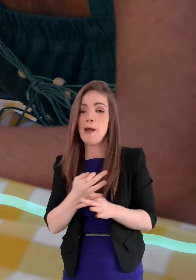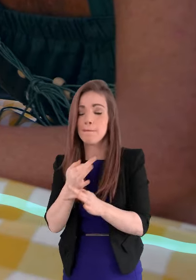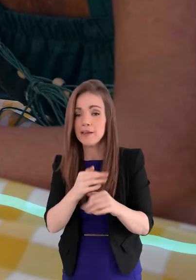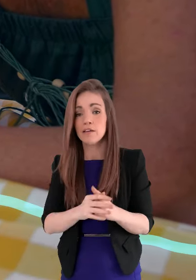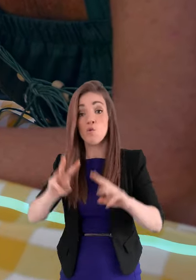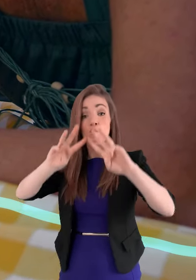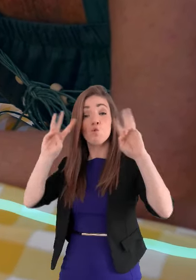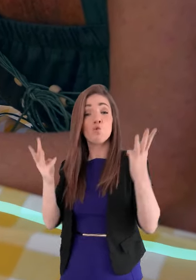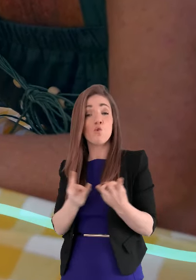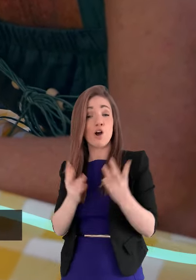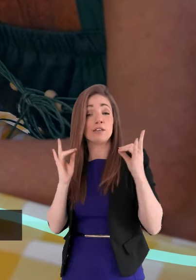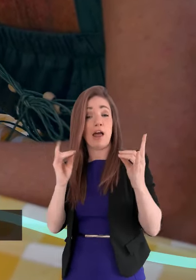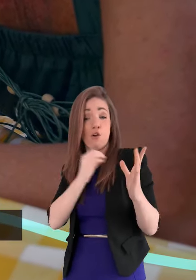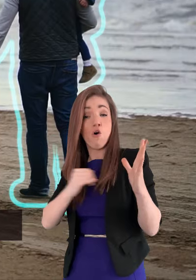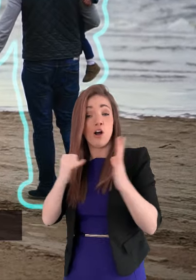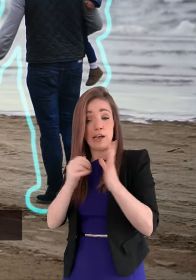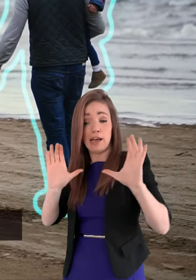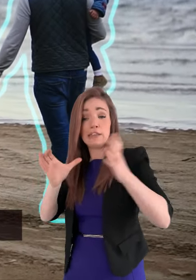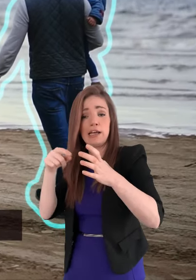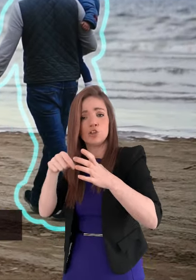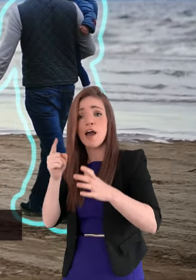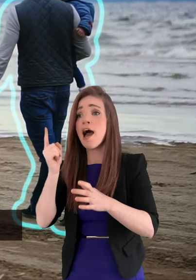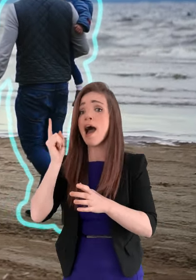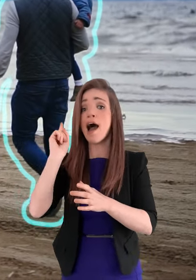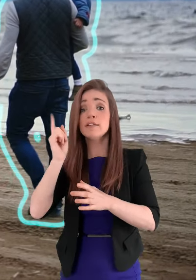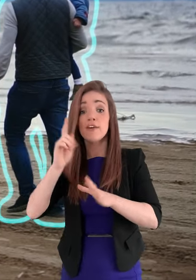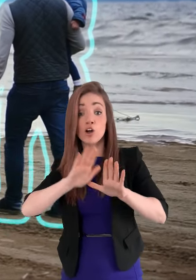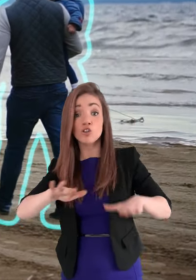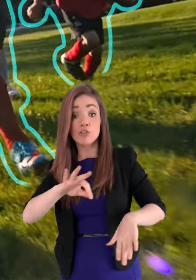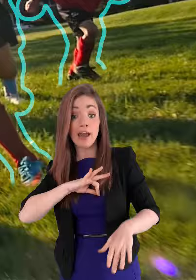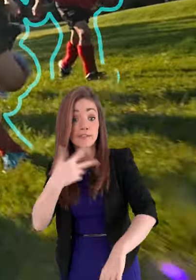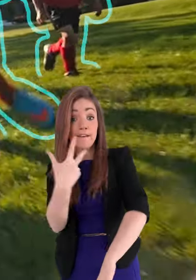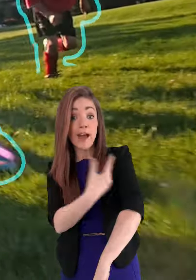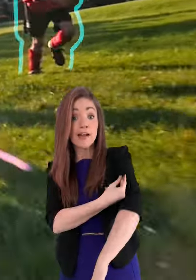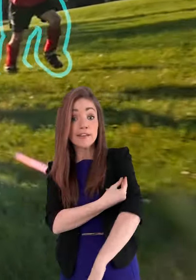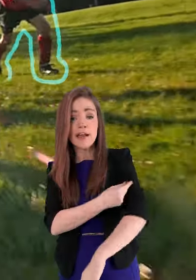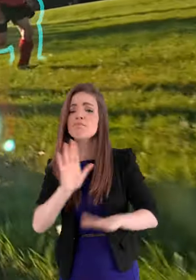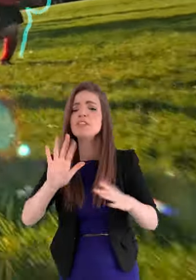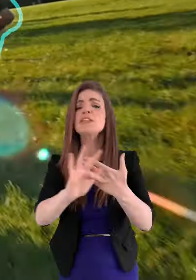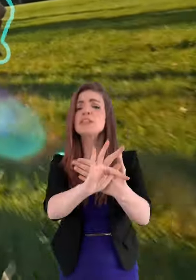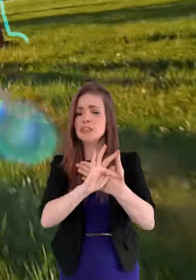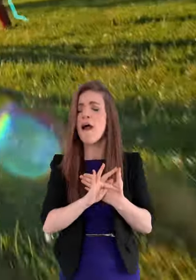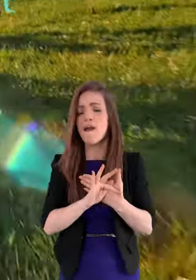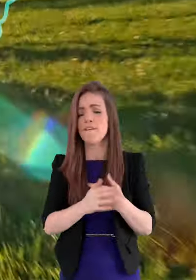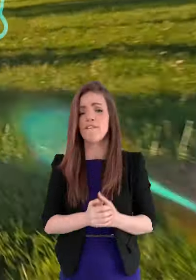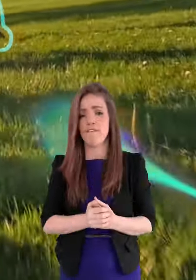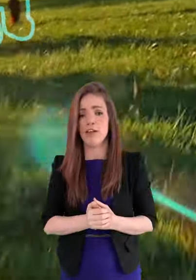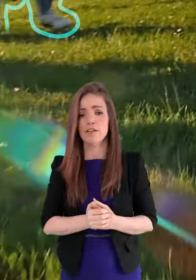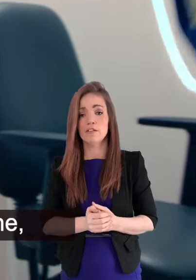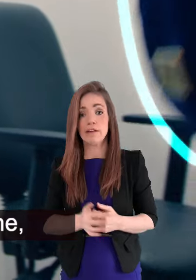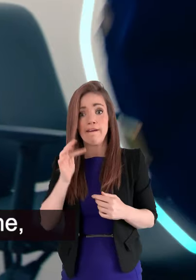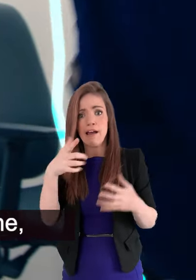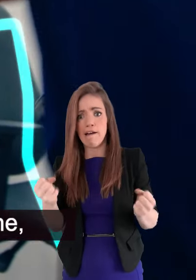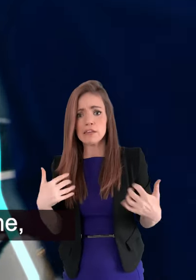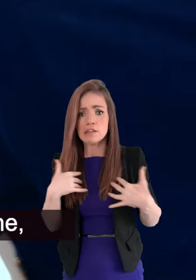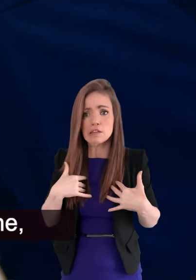family too. The advice from the World Health Organization is that the COVID-19 vaccine is safe for children this age. So if